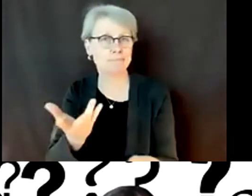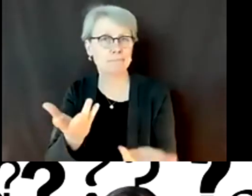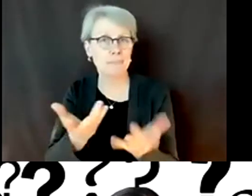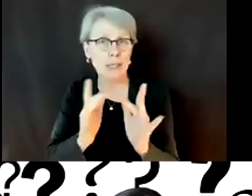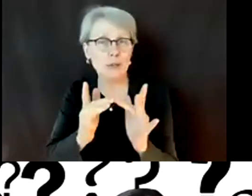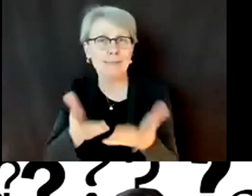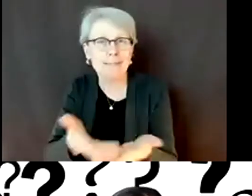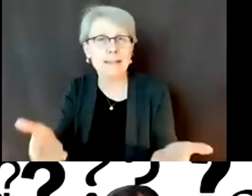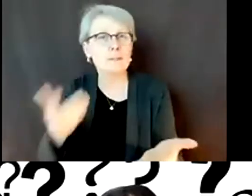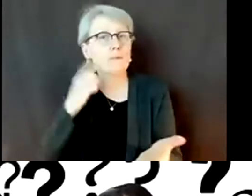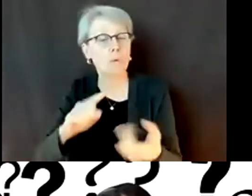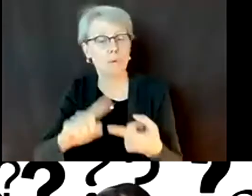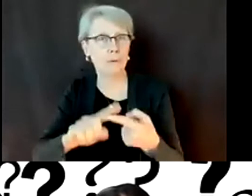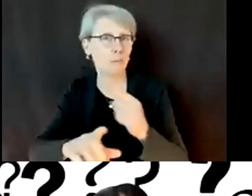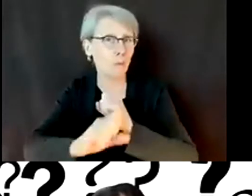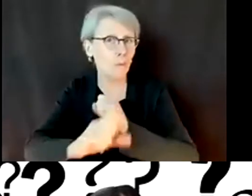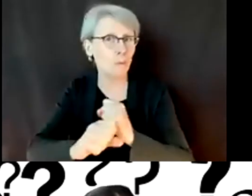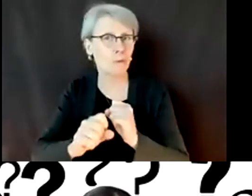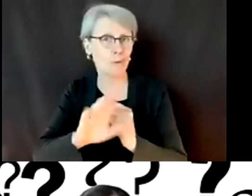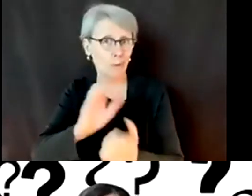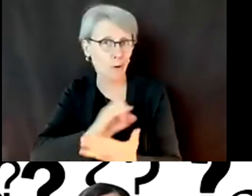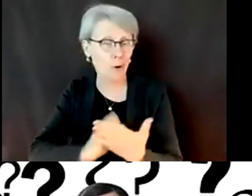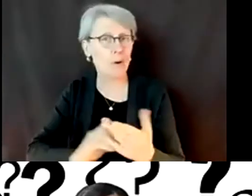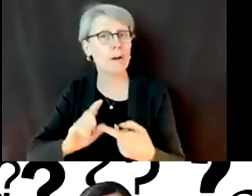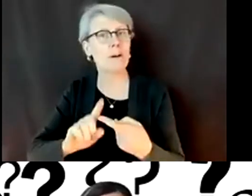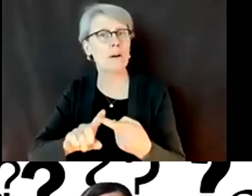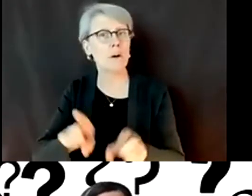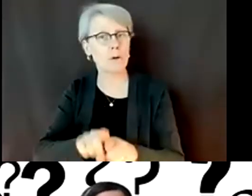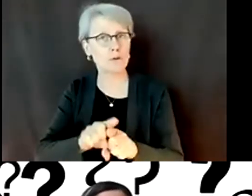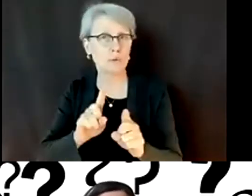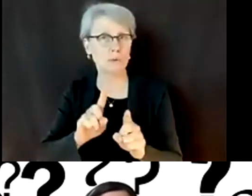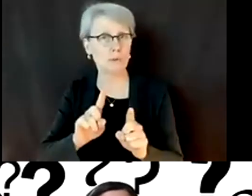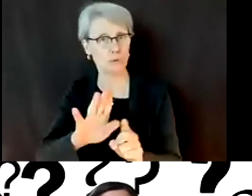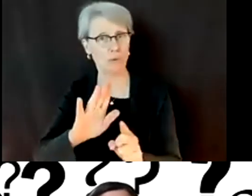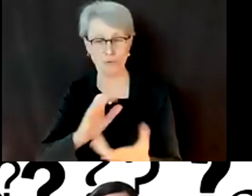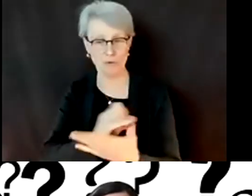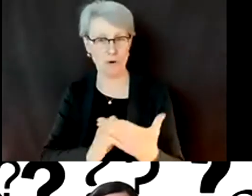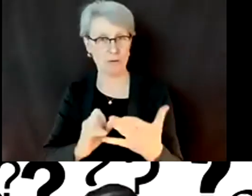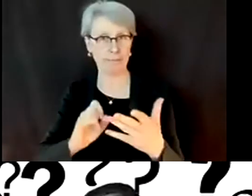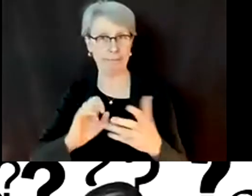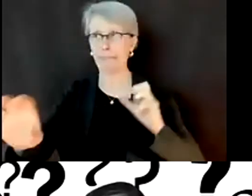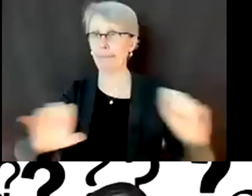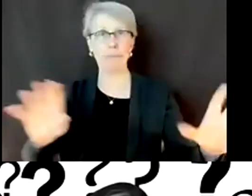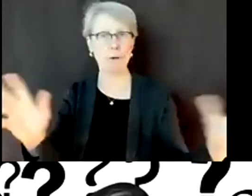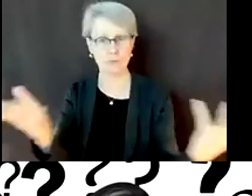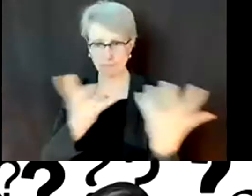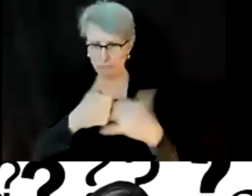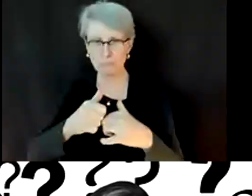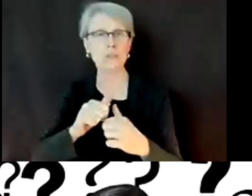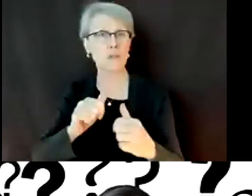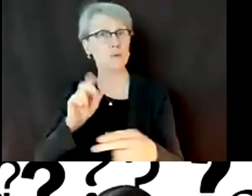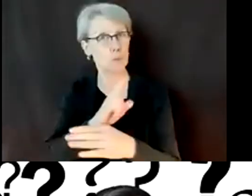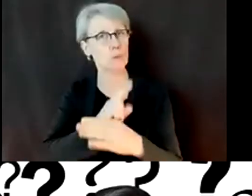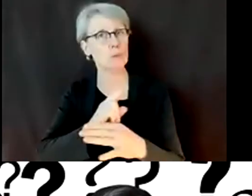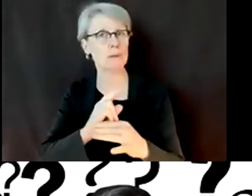marketing and promotion of their work, but also to support the organizing internally of their work and in the creative expression of their work. And we've done so with